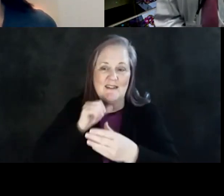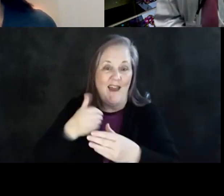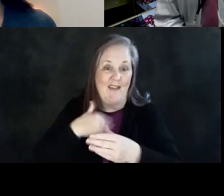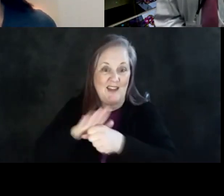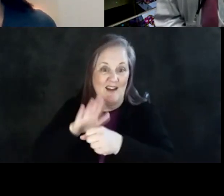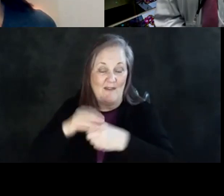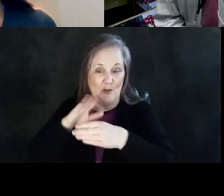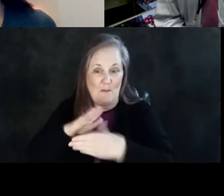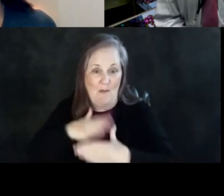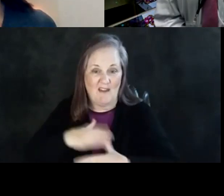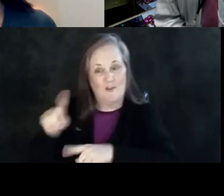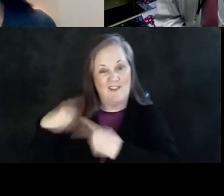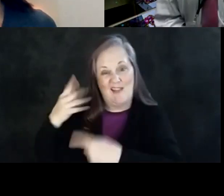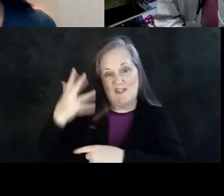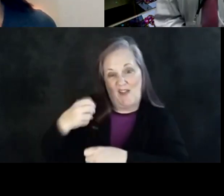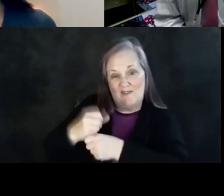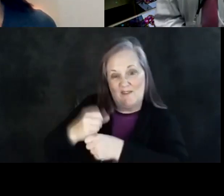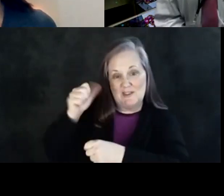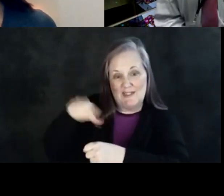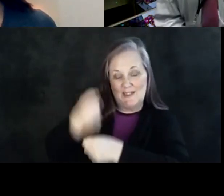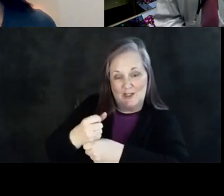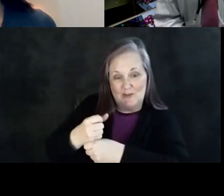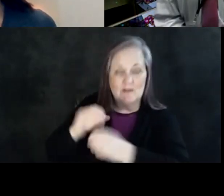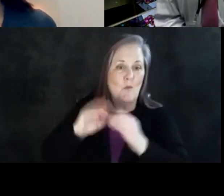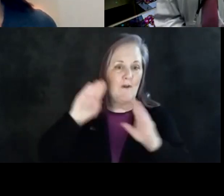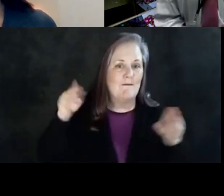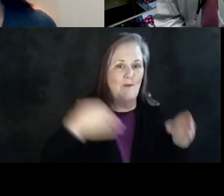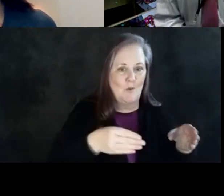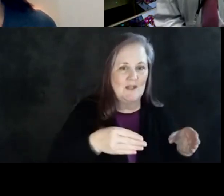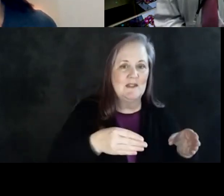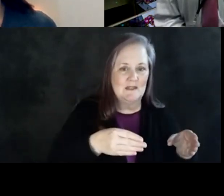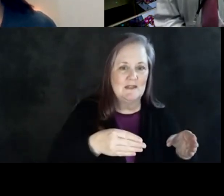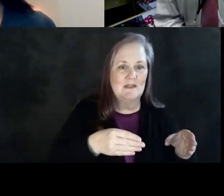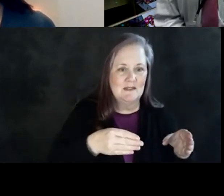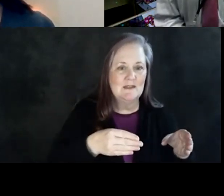compared to previously, and there's been a lot more focus. So